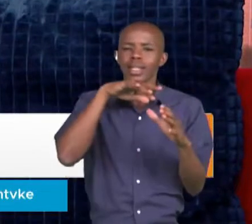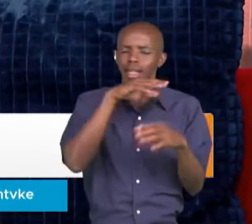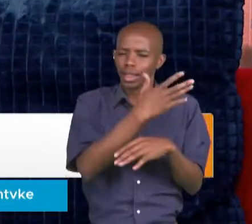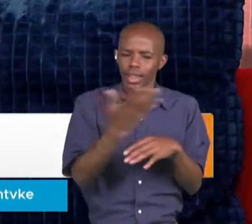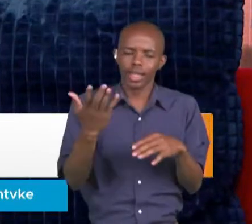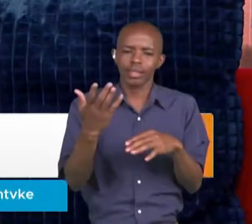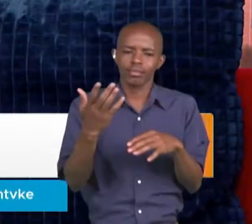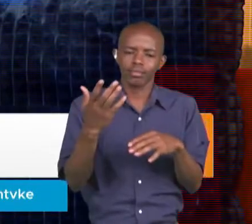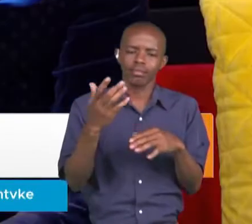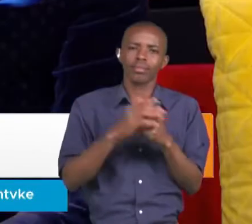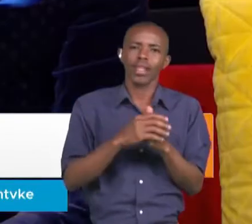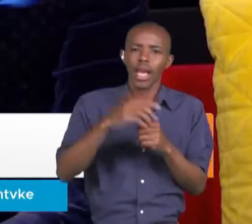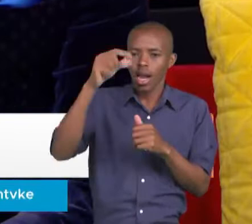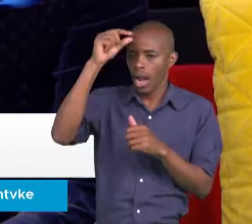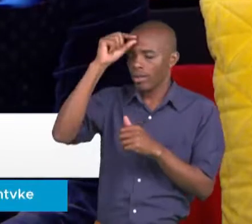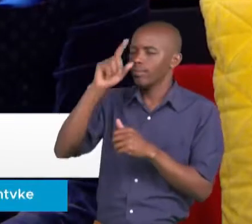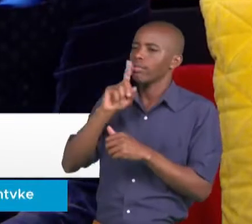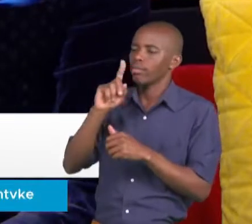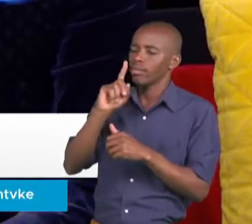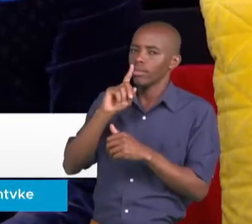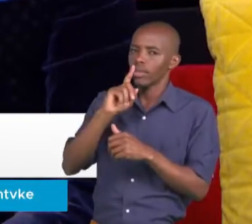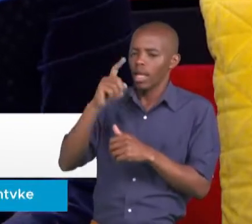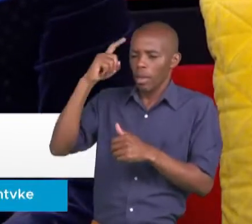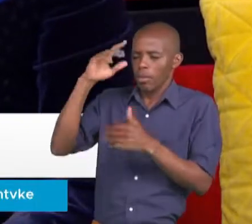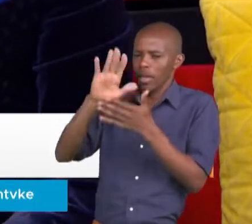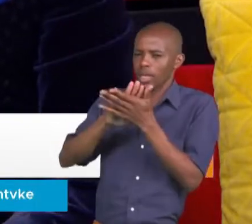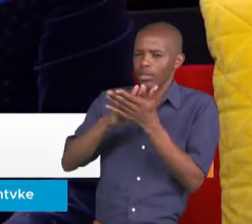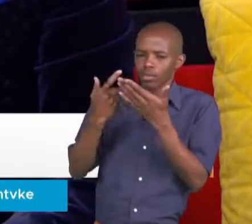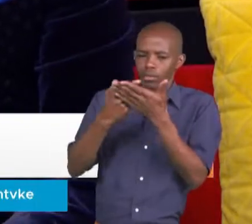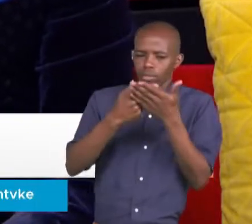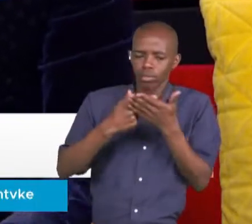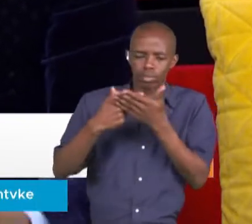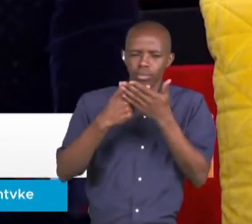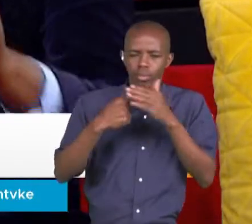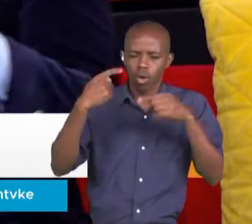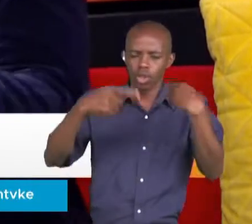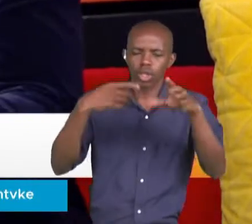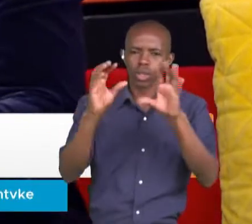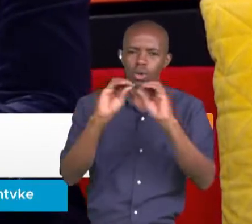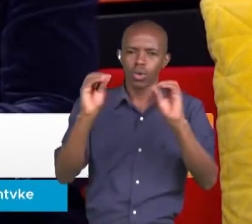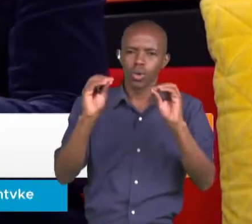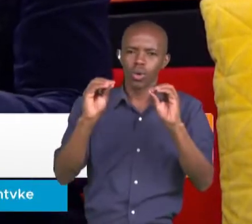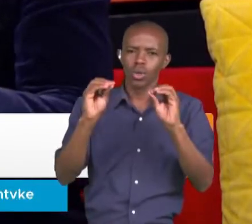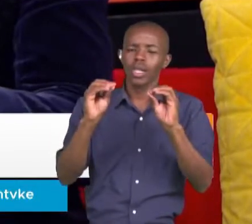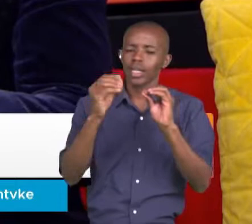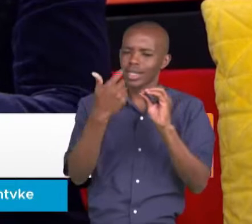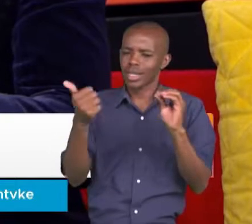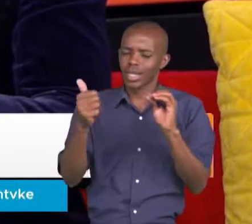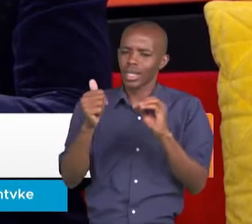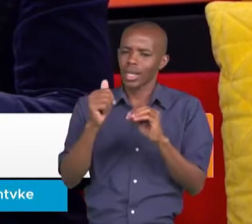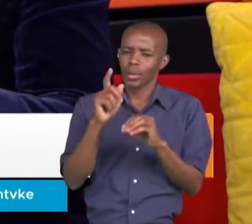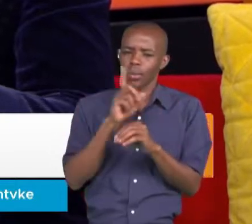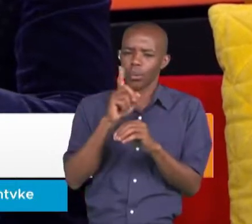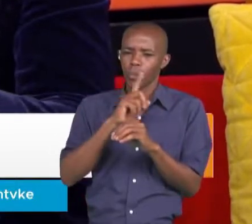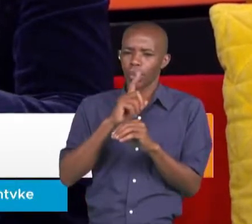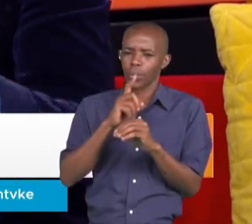rat. Now, the government is saying that they don't believe the negotiations going on because now there's something strange. The elders